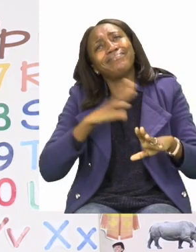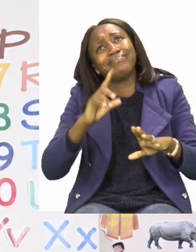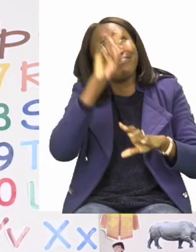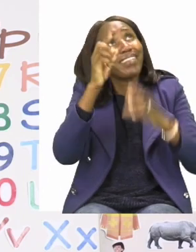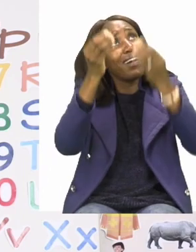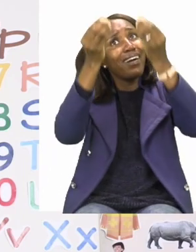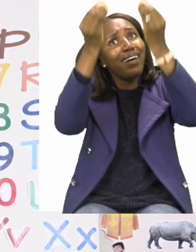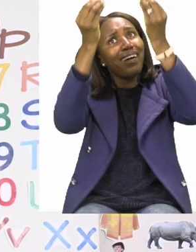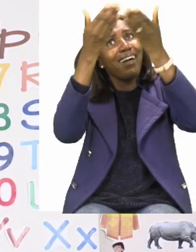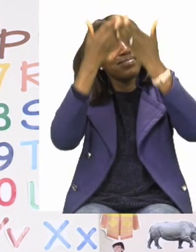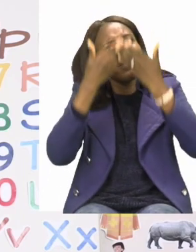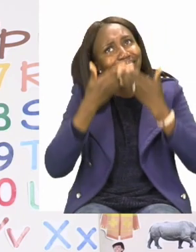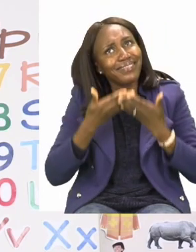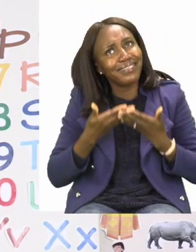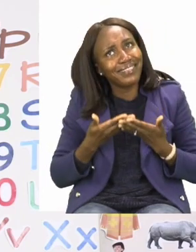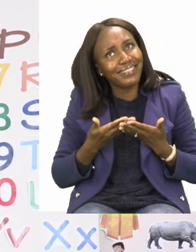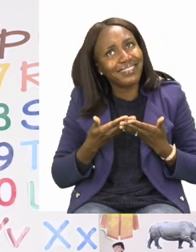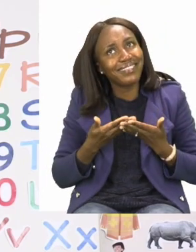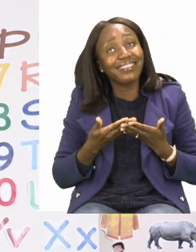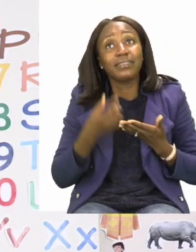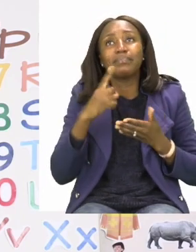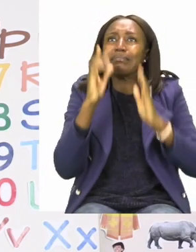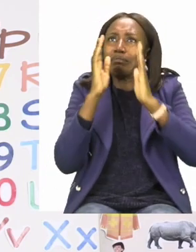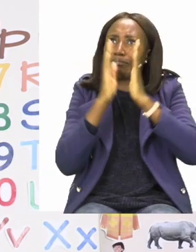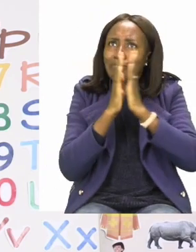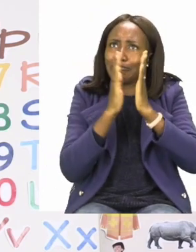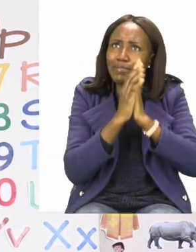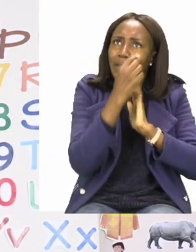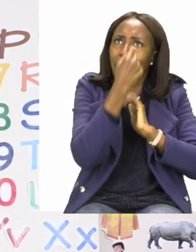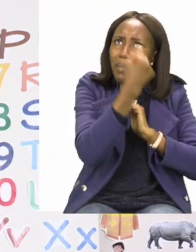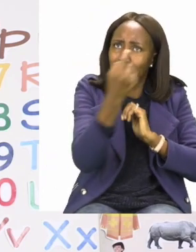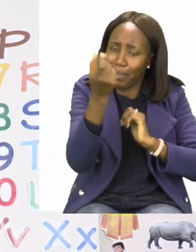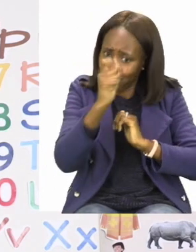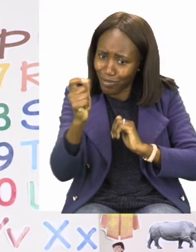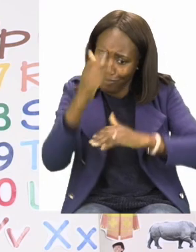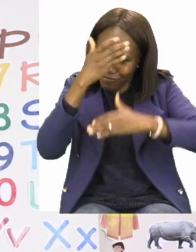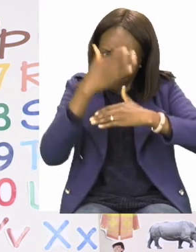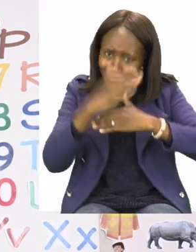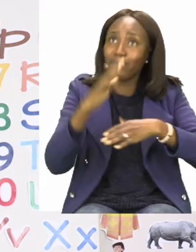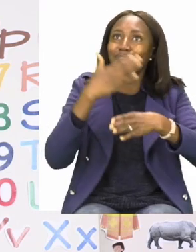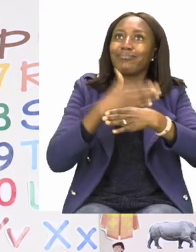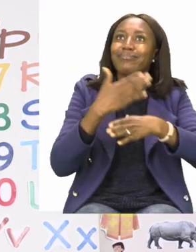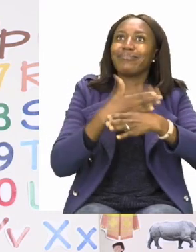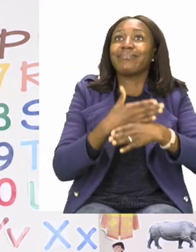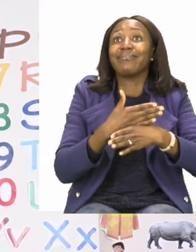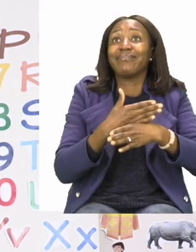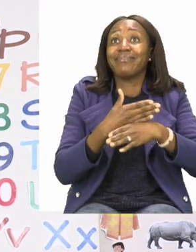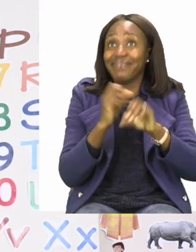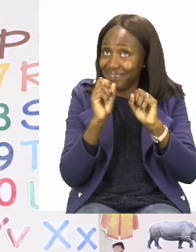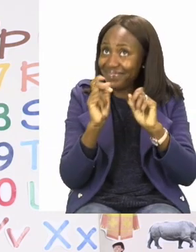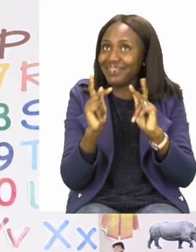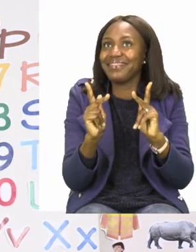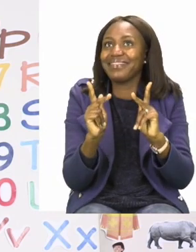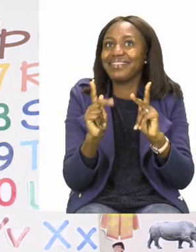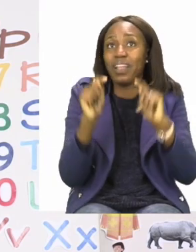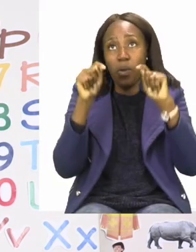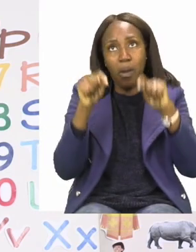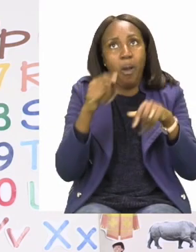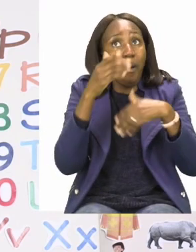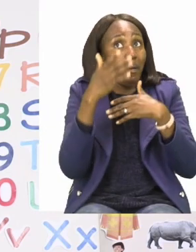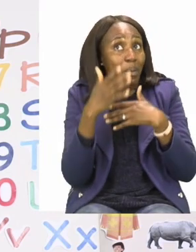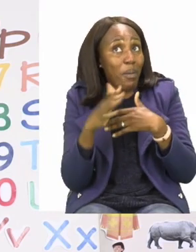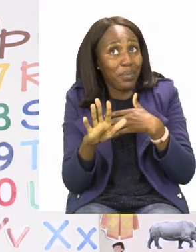adult for help. But make sure that you finish your work by yourself. So now that we are done with